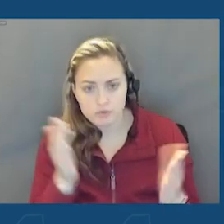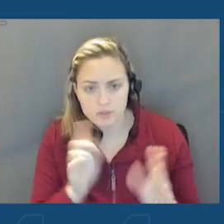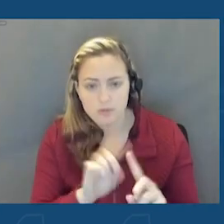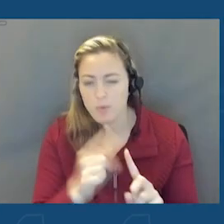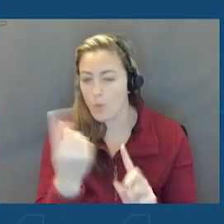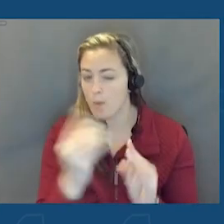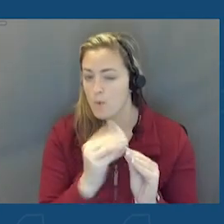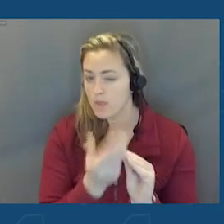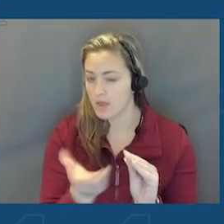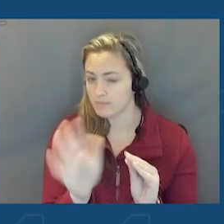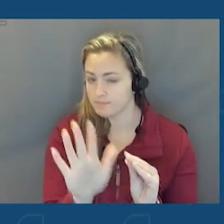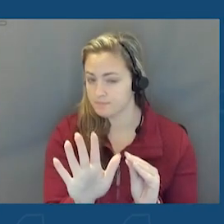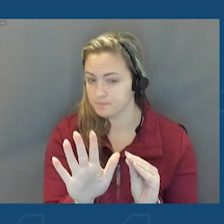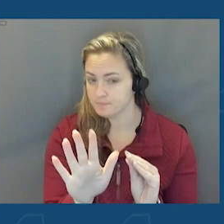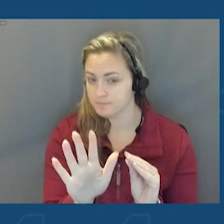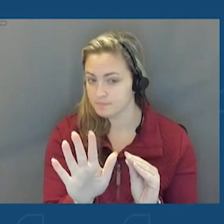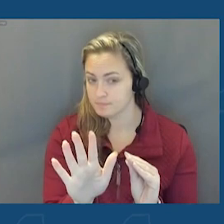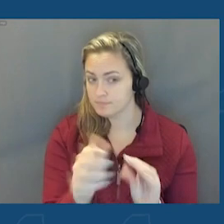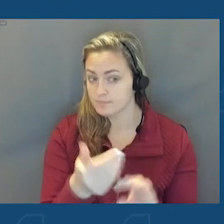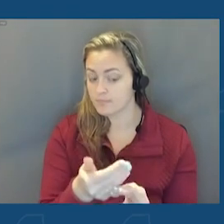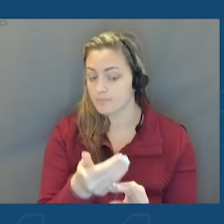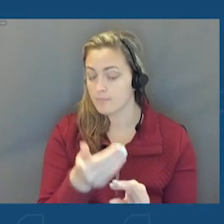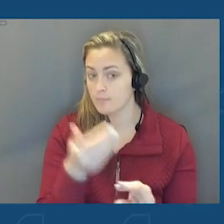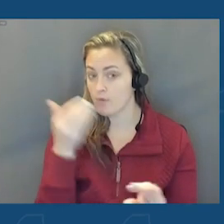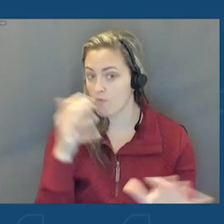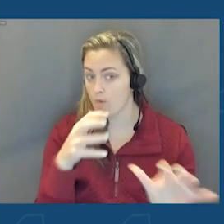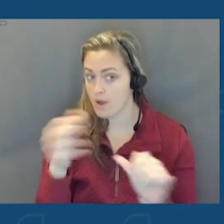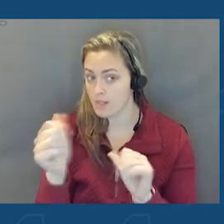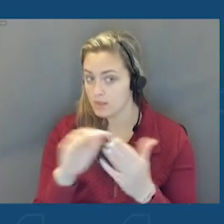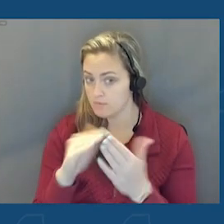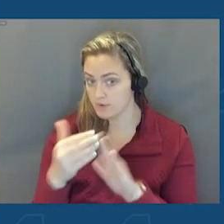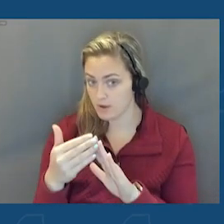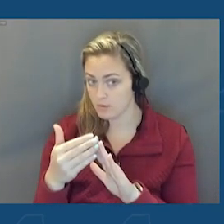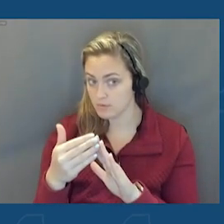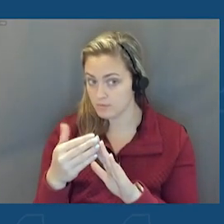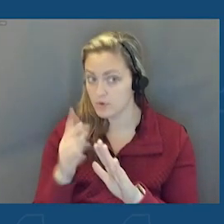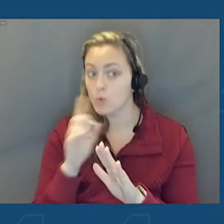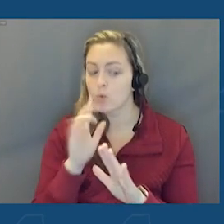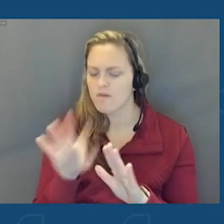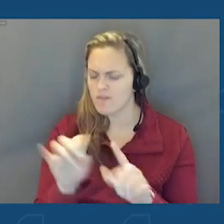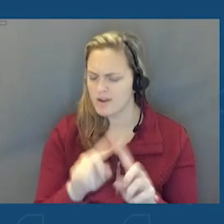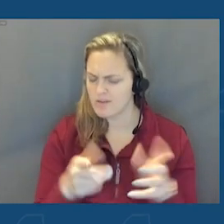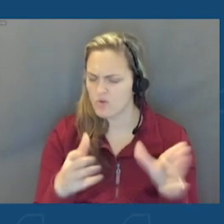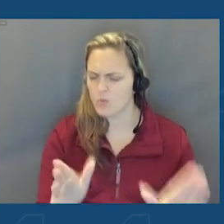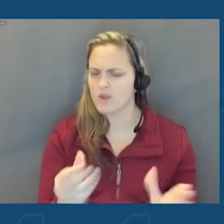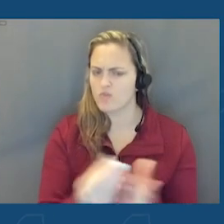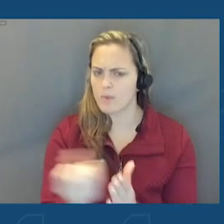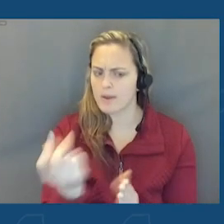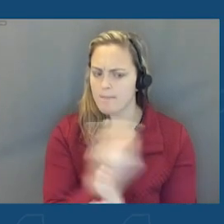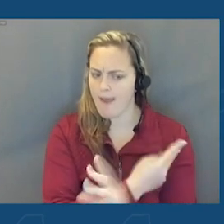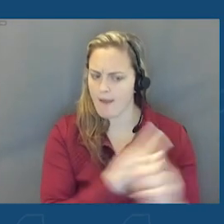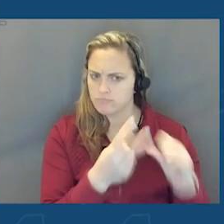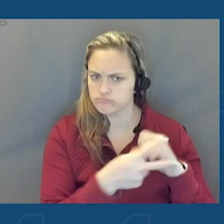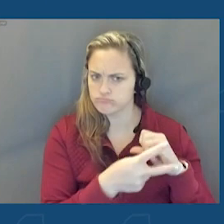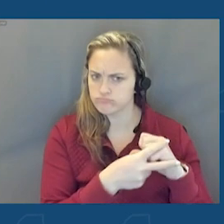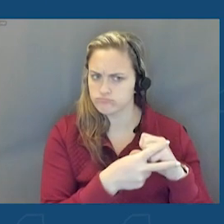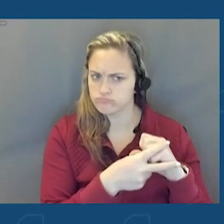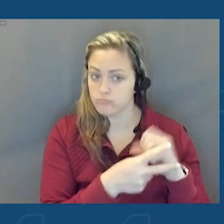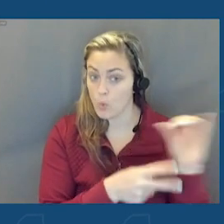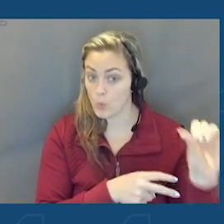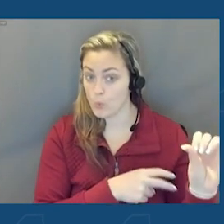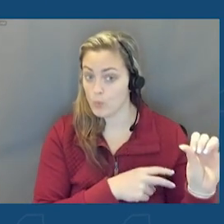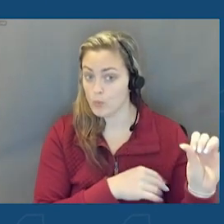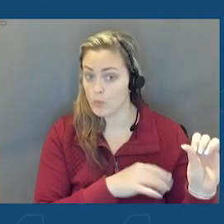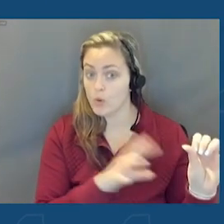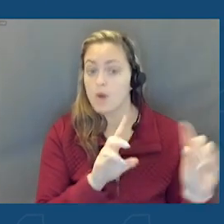said. Before we leave town, and we'll find ways to get more money back in your pockets. But how